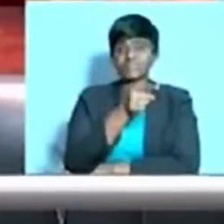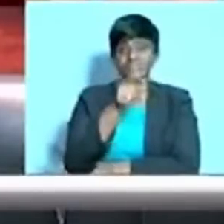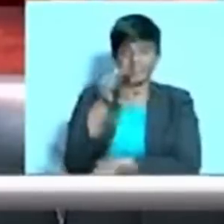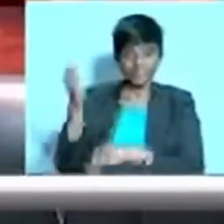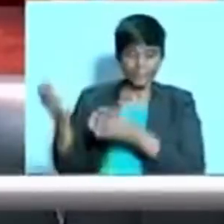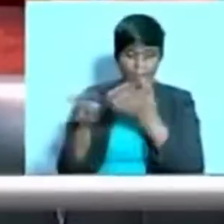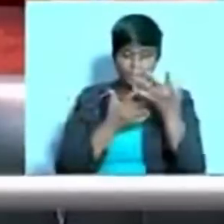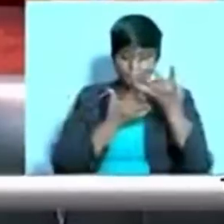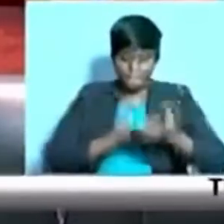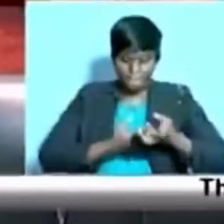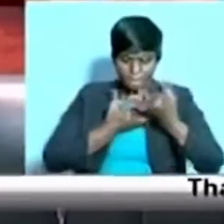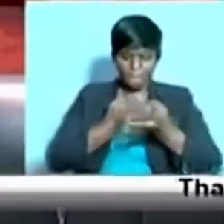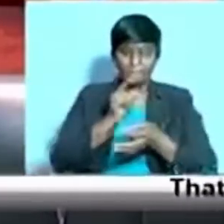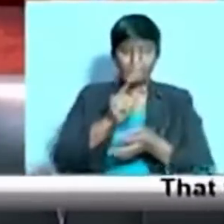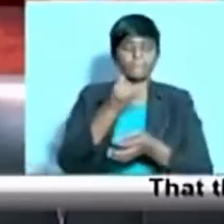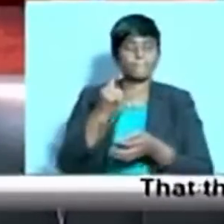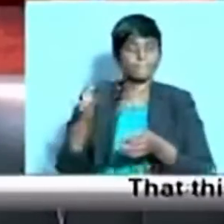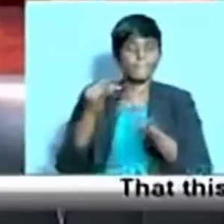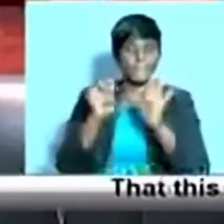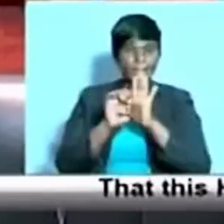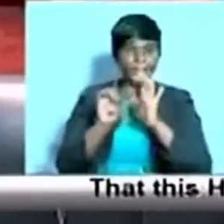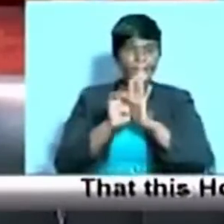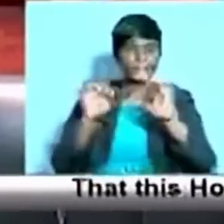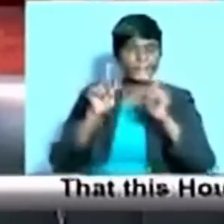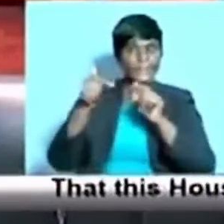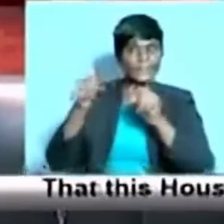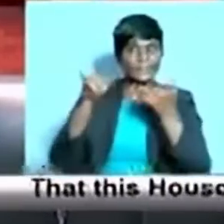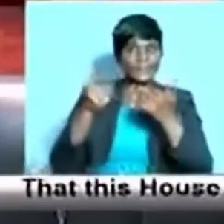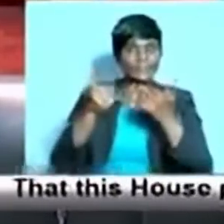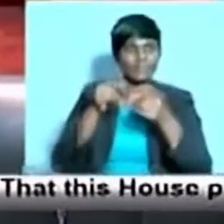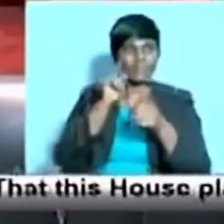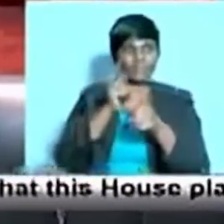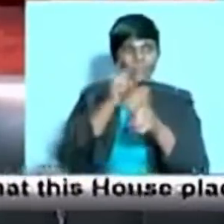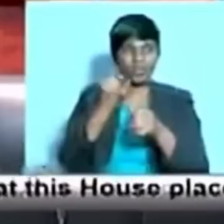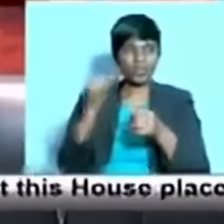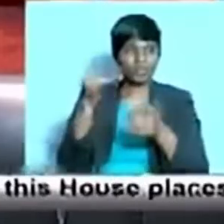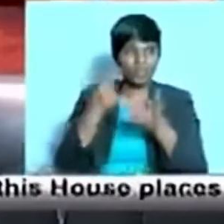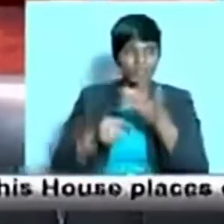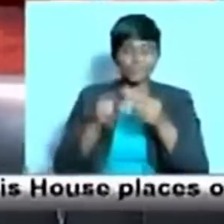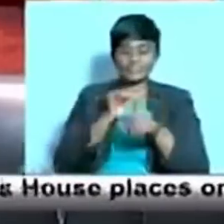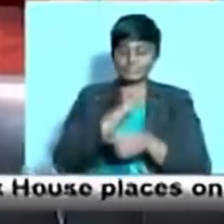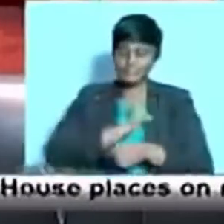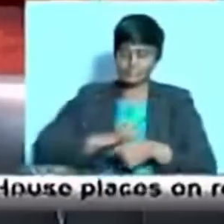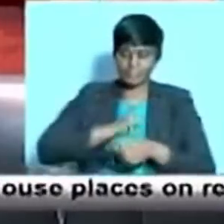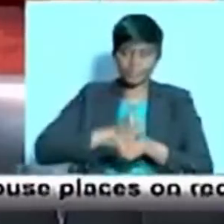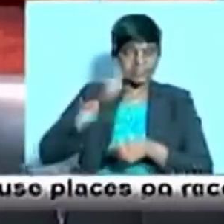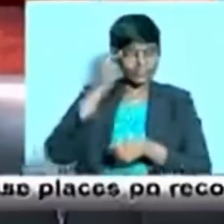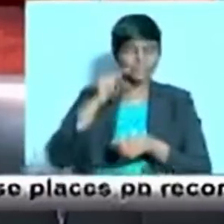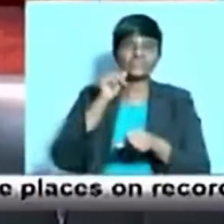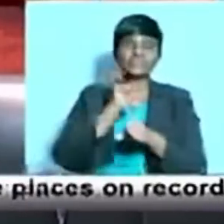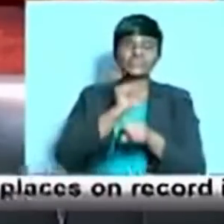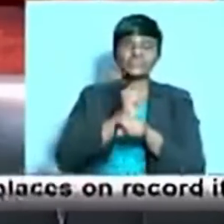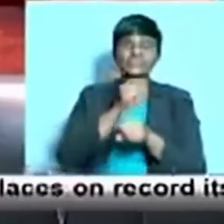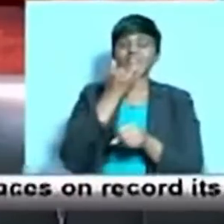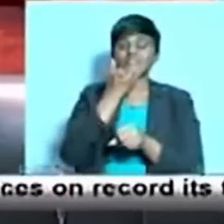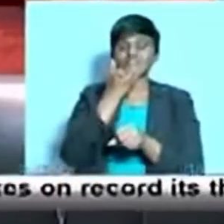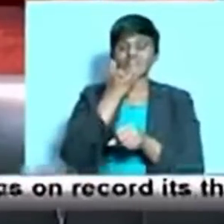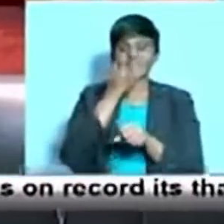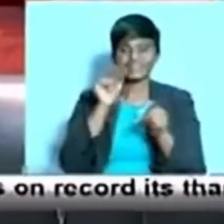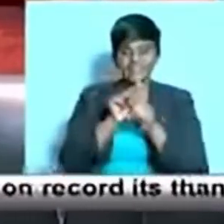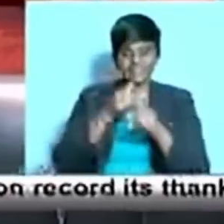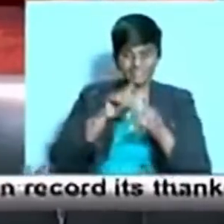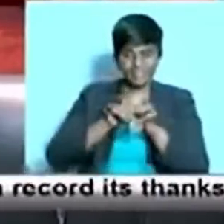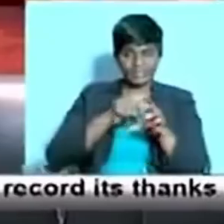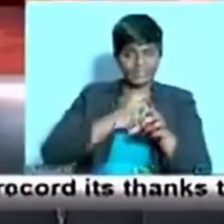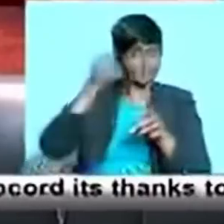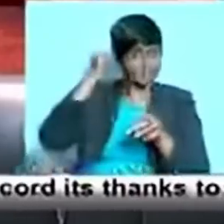bringing out the issue, like that's where he got the issue of apology for doing wrong. And in my mind, as